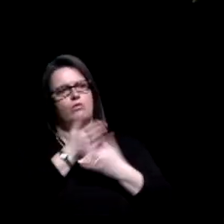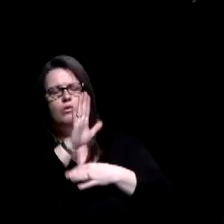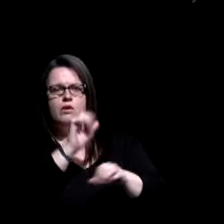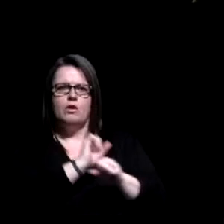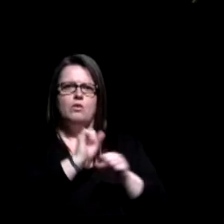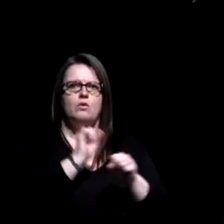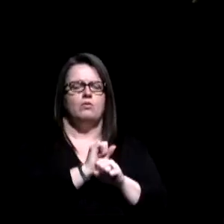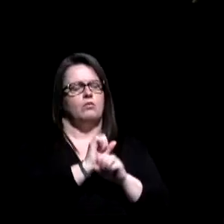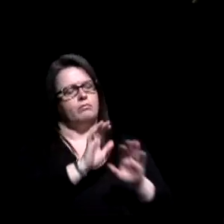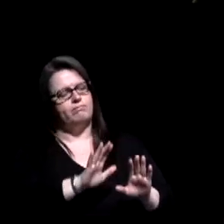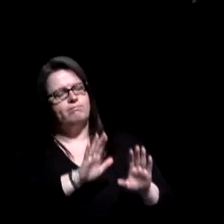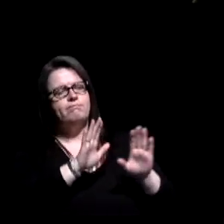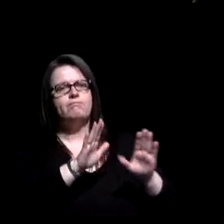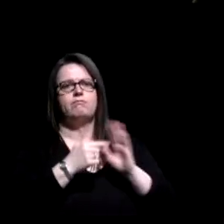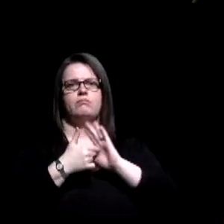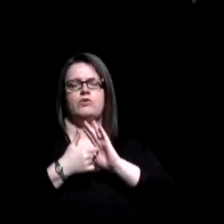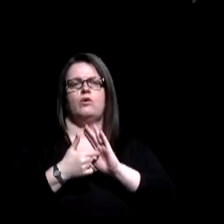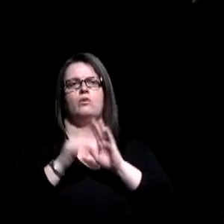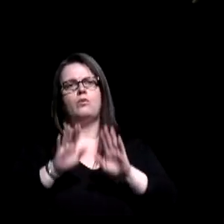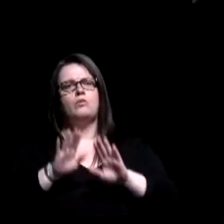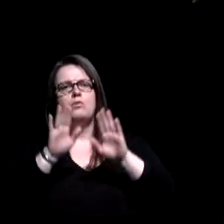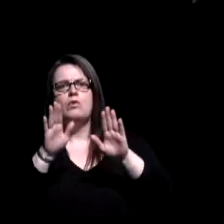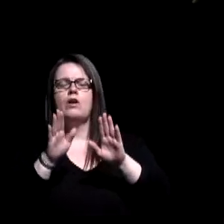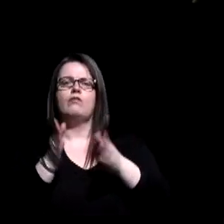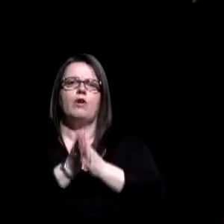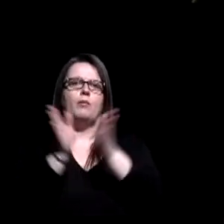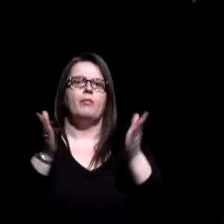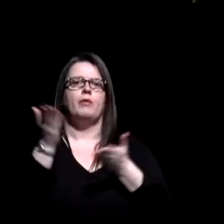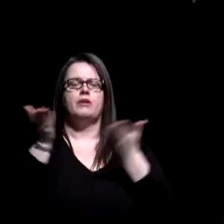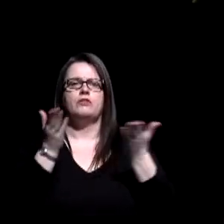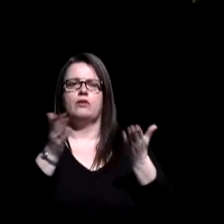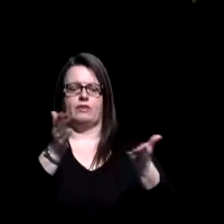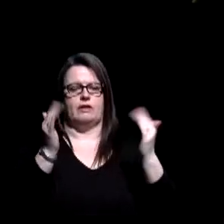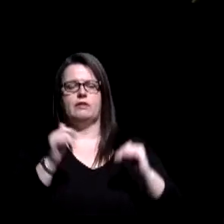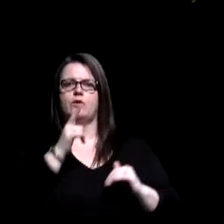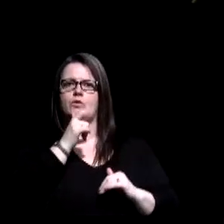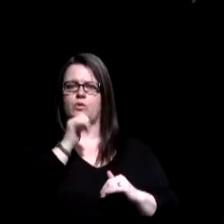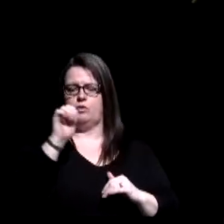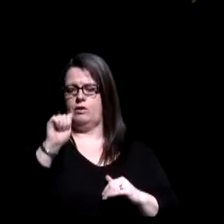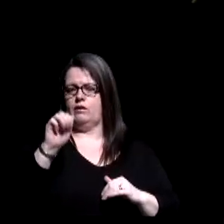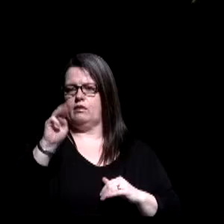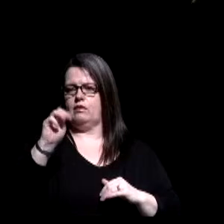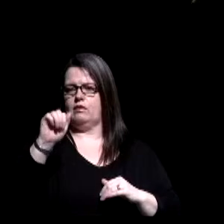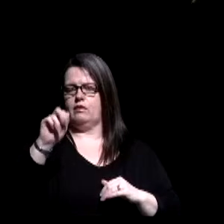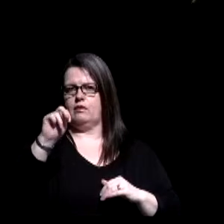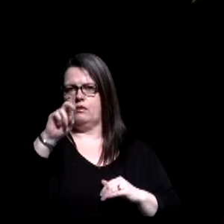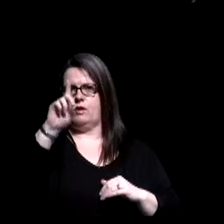demonstrated excellence in public service, Amanda Garland.